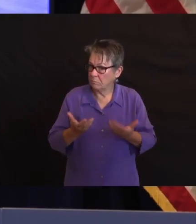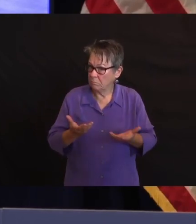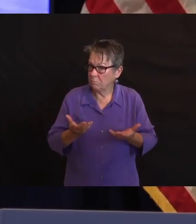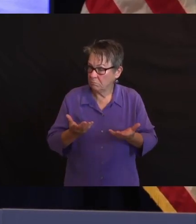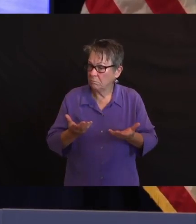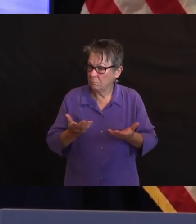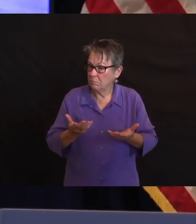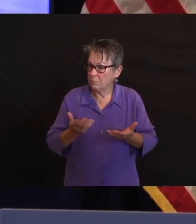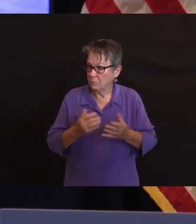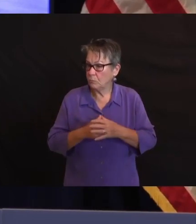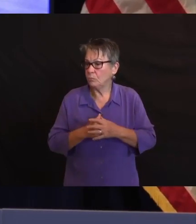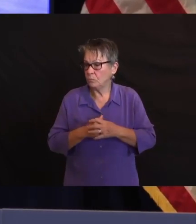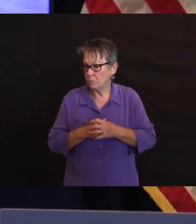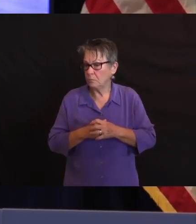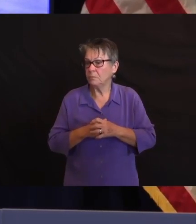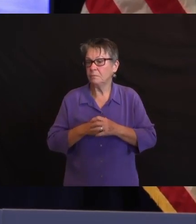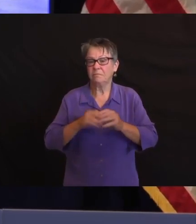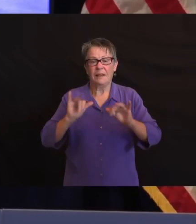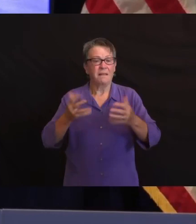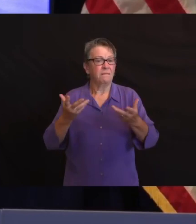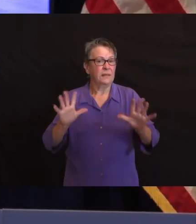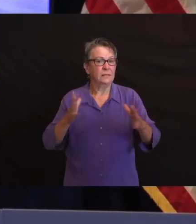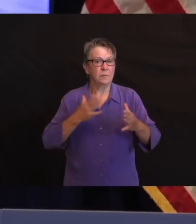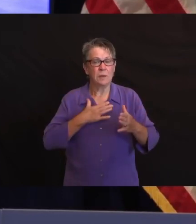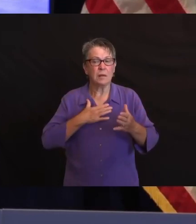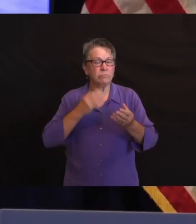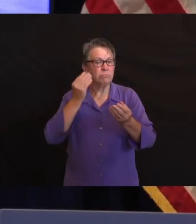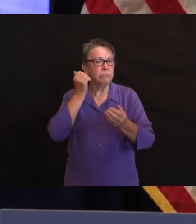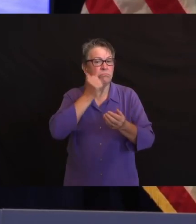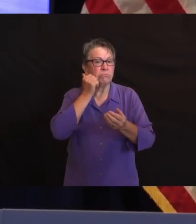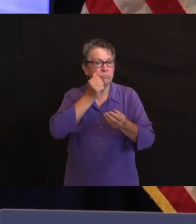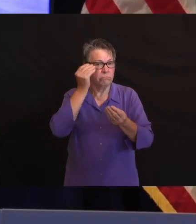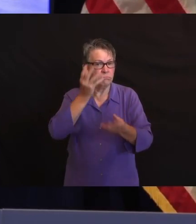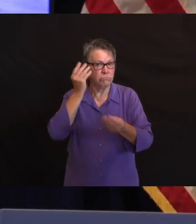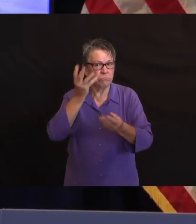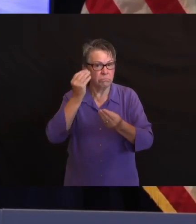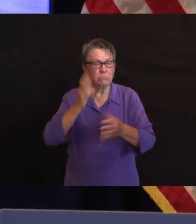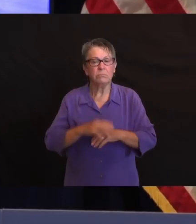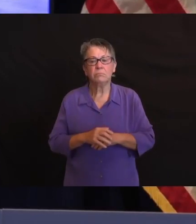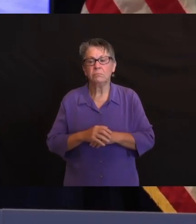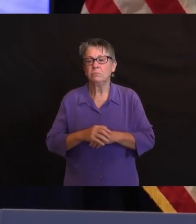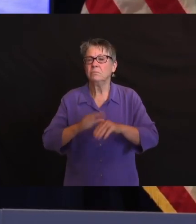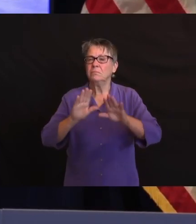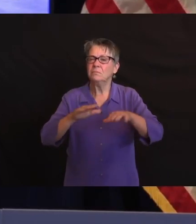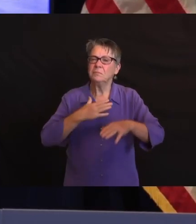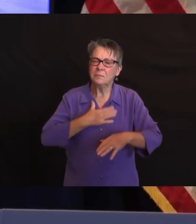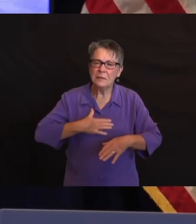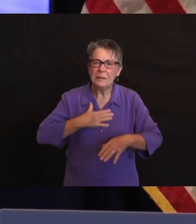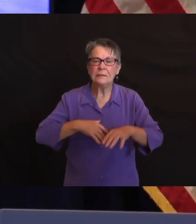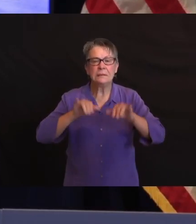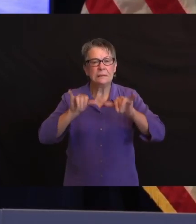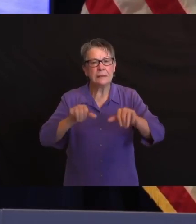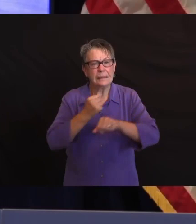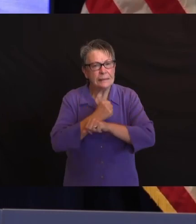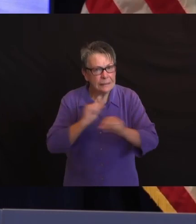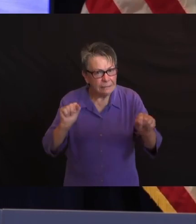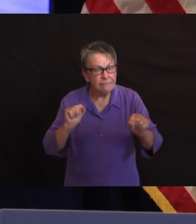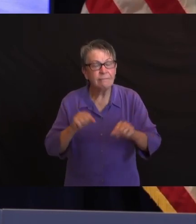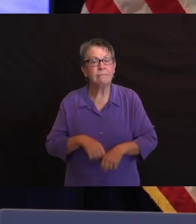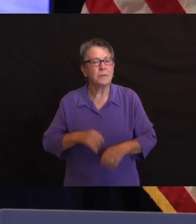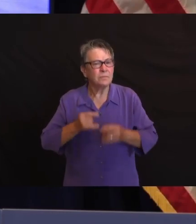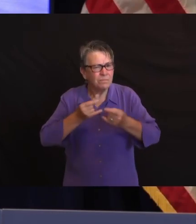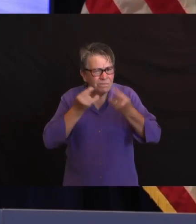my daily update. Please stay safe, wear your mask, wash your hands frequently, socially distance, and remember for